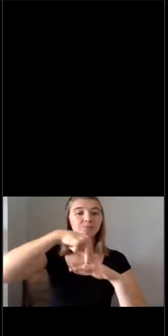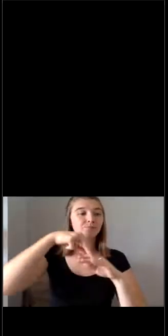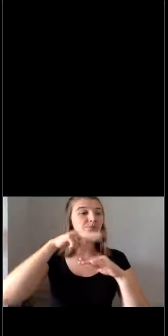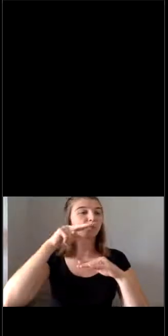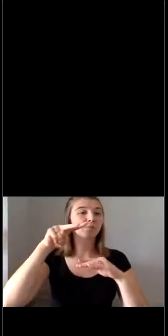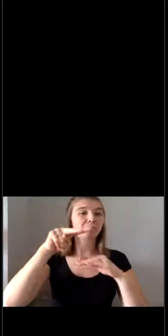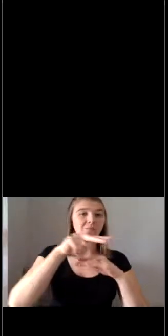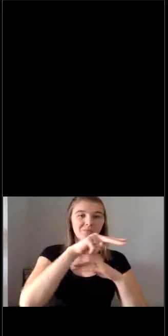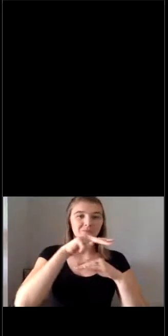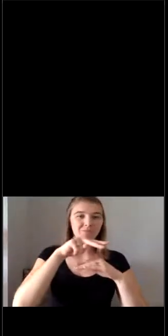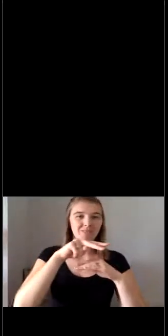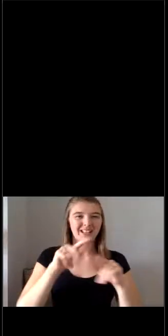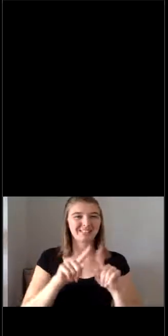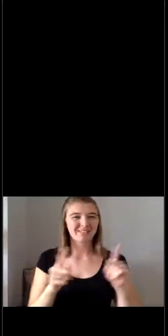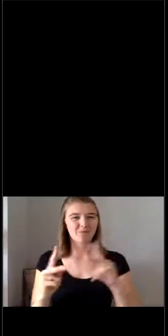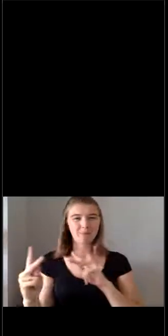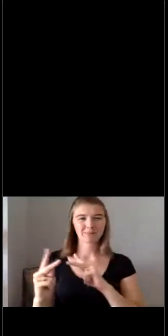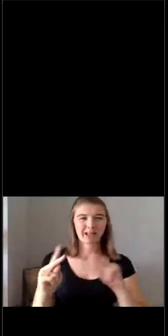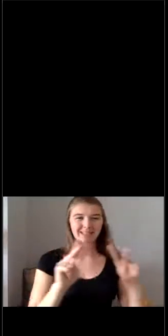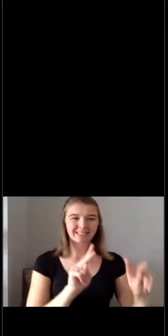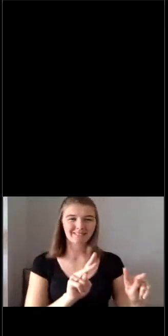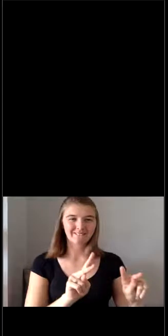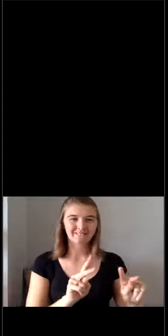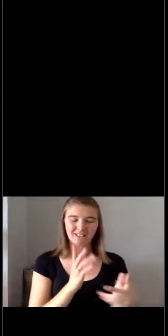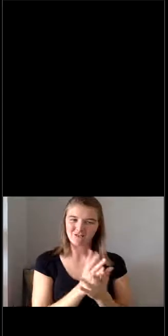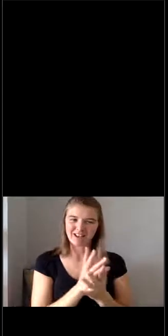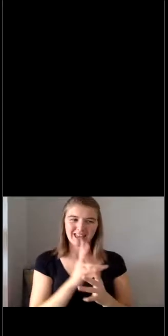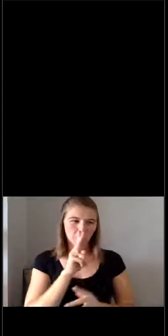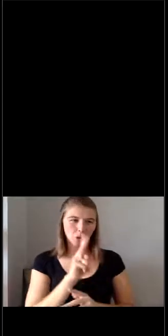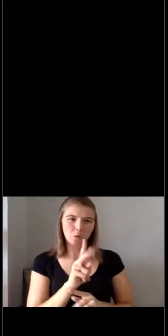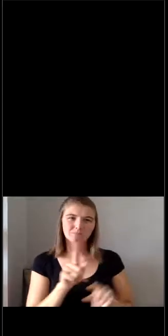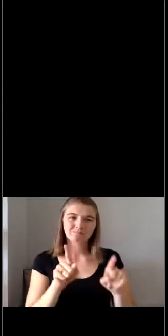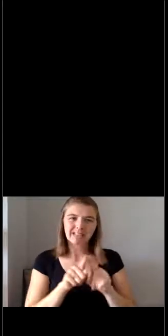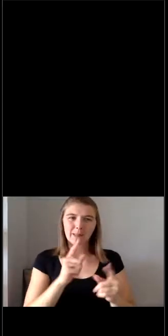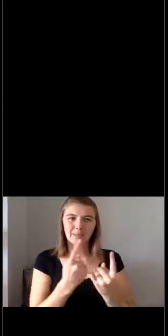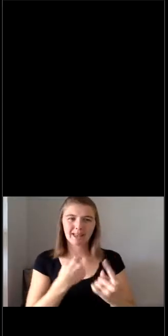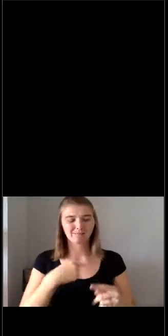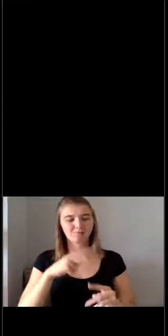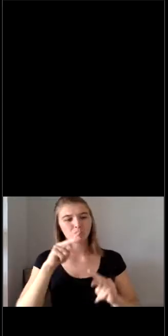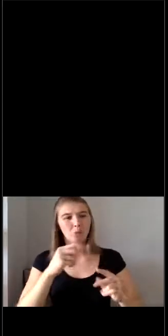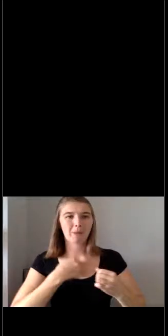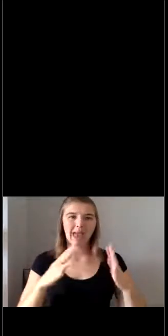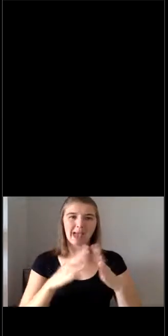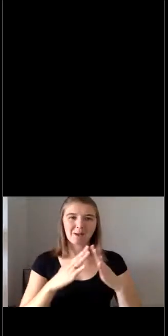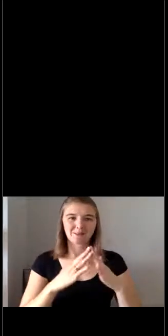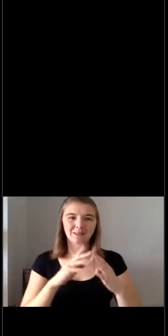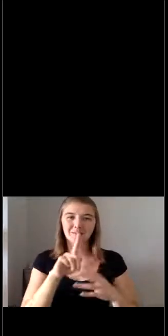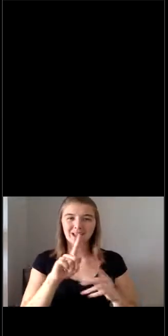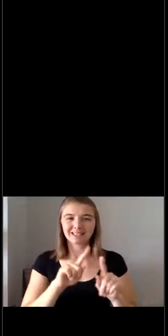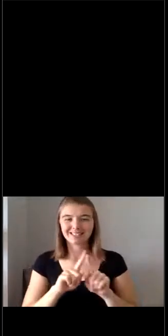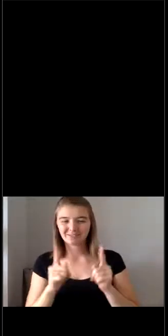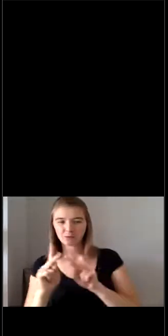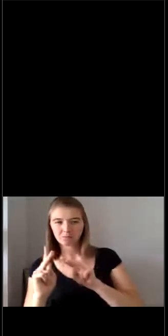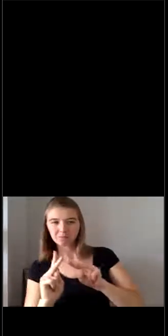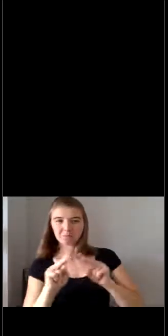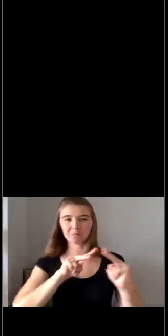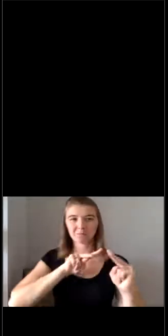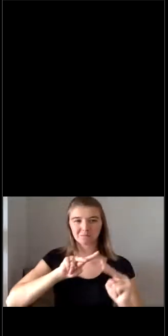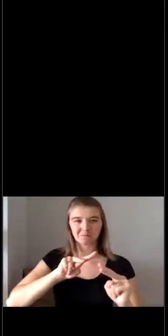and look down, and I'm looking at the same thing where my house is, but my perspective is so different. I'm seeing so many different options. And then the last step